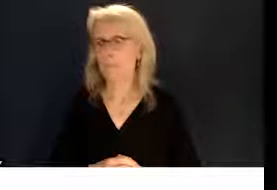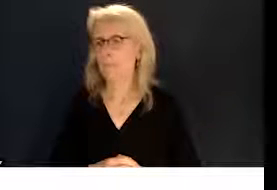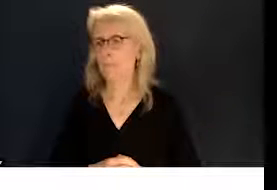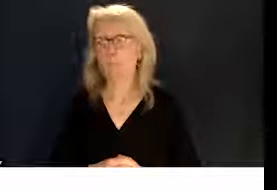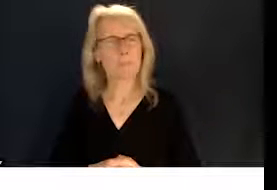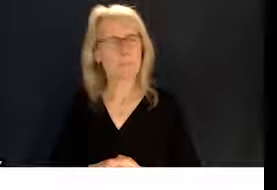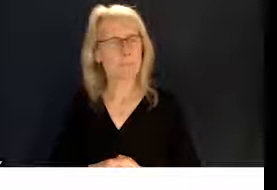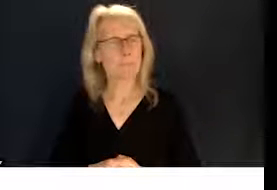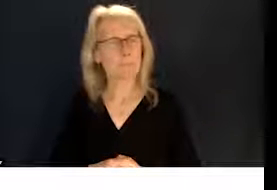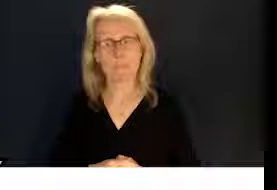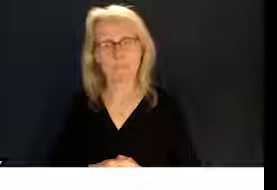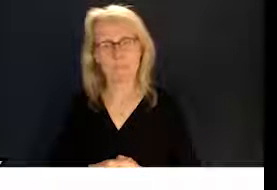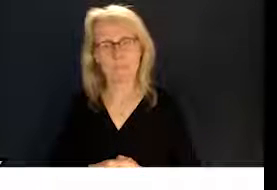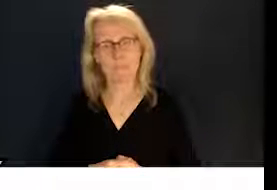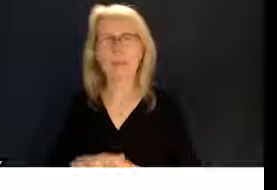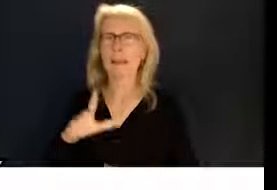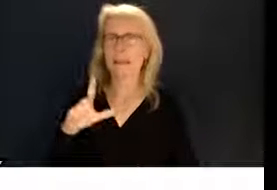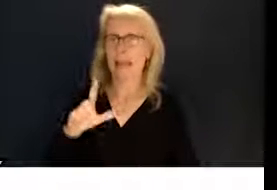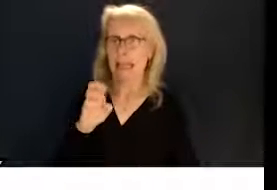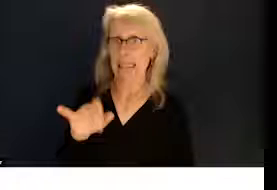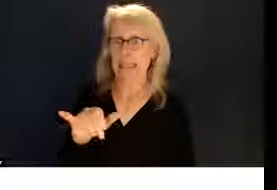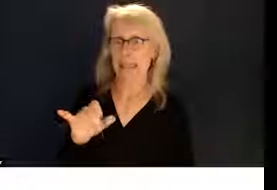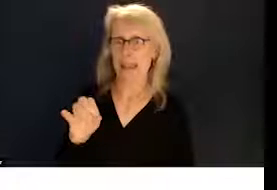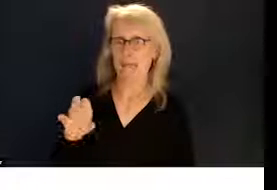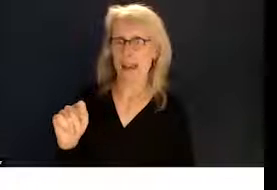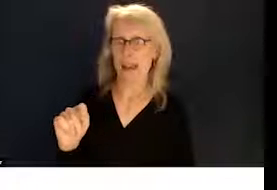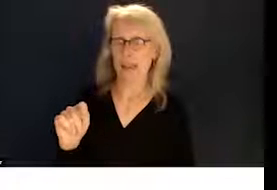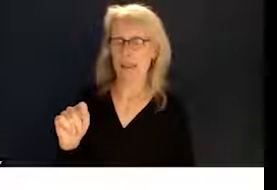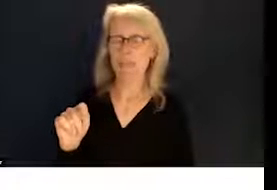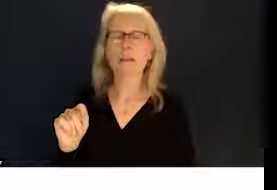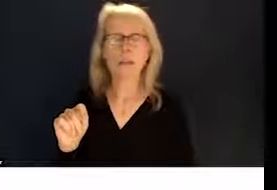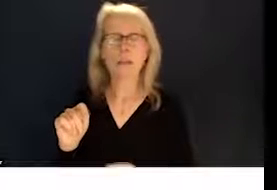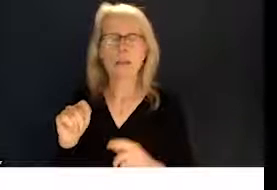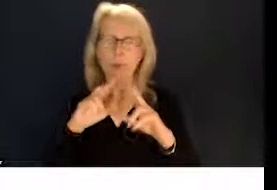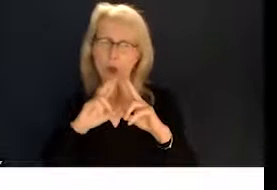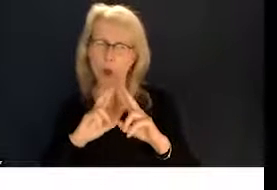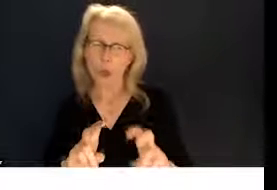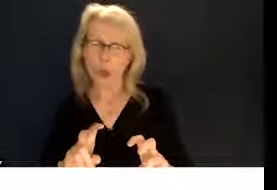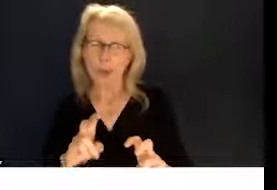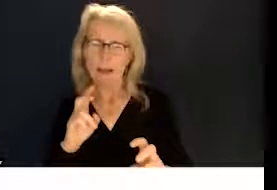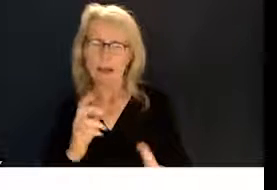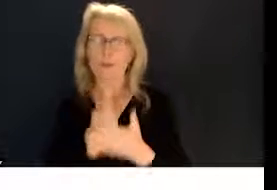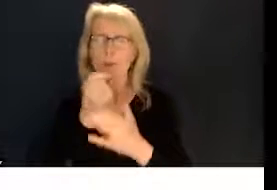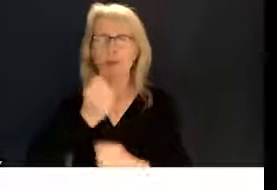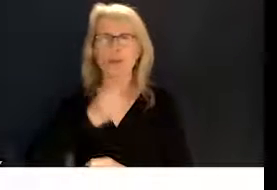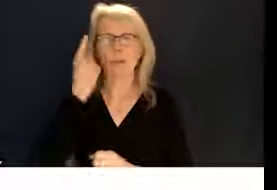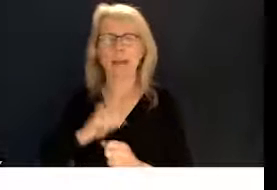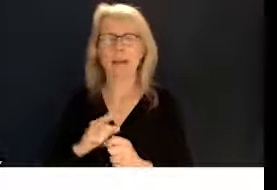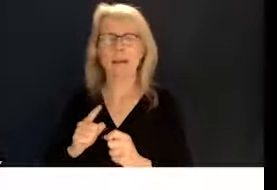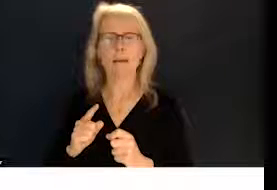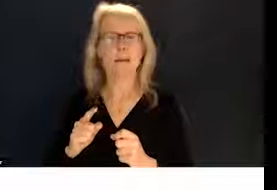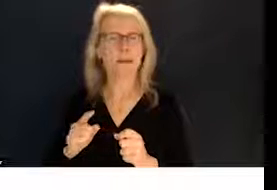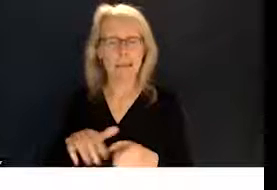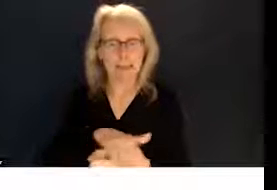Also important to note that legacy effects help us bridge space and time because they underscore